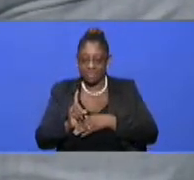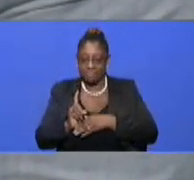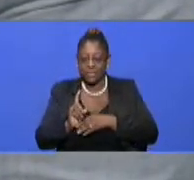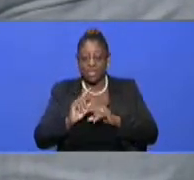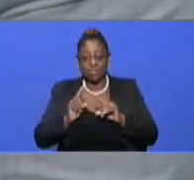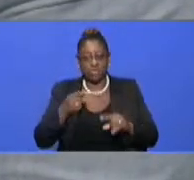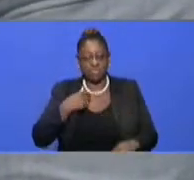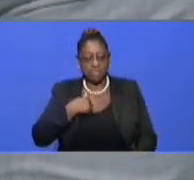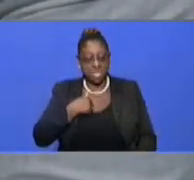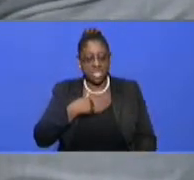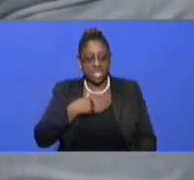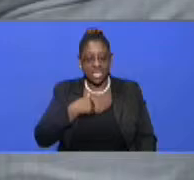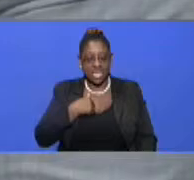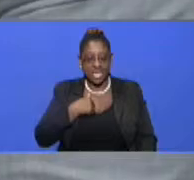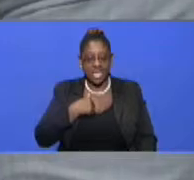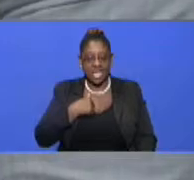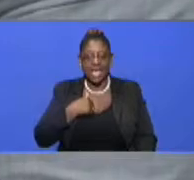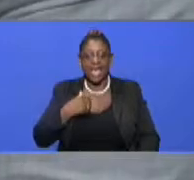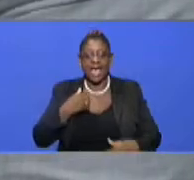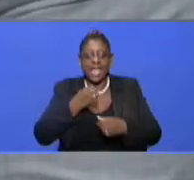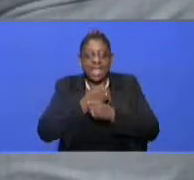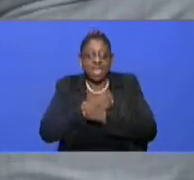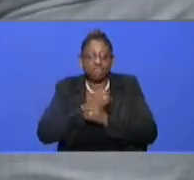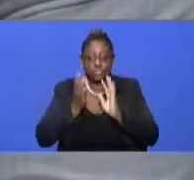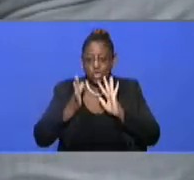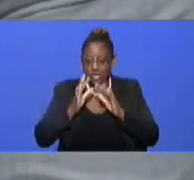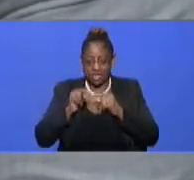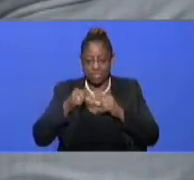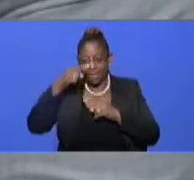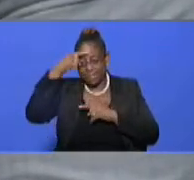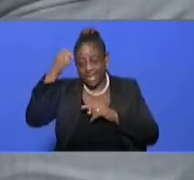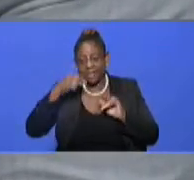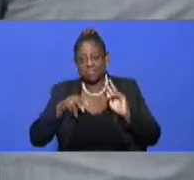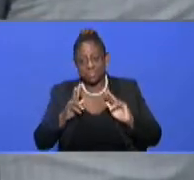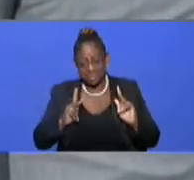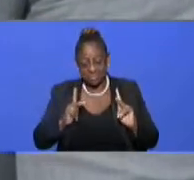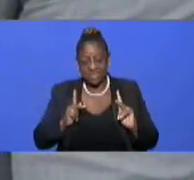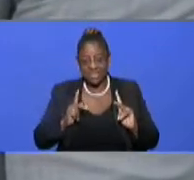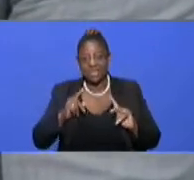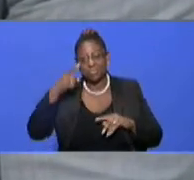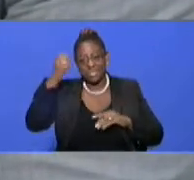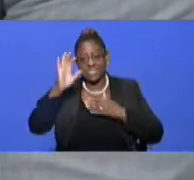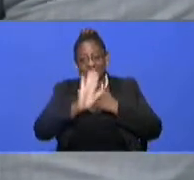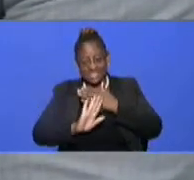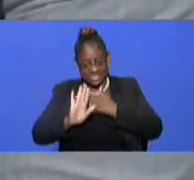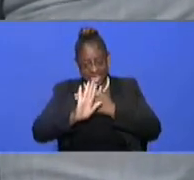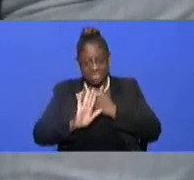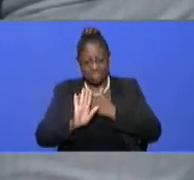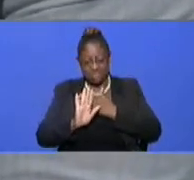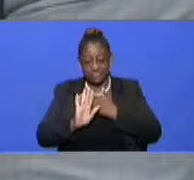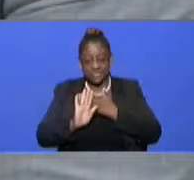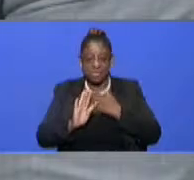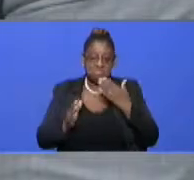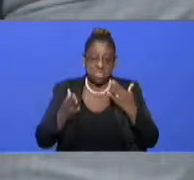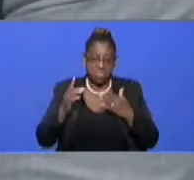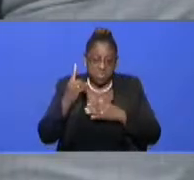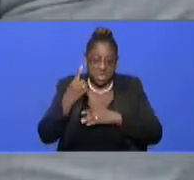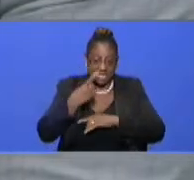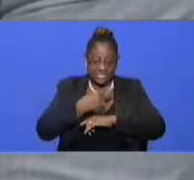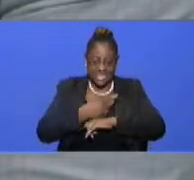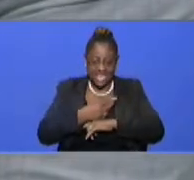But for me, I love us. I love talking about us. I love talking about what I know. That way, that's safe for me. It's familiar. So maybe one day I'll